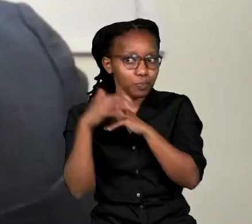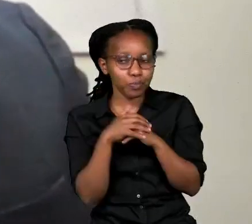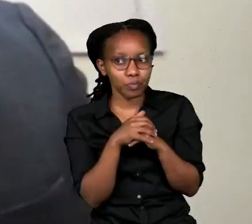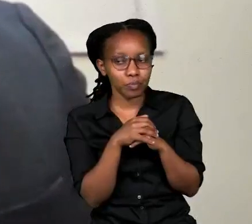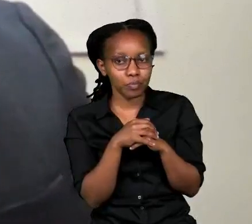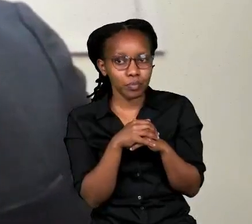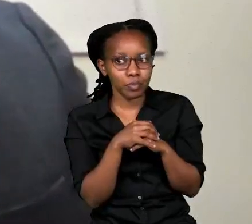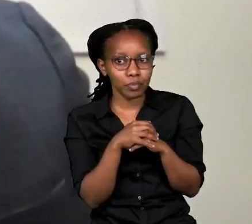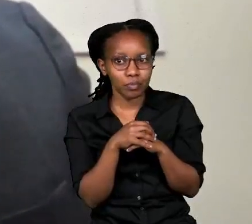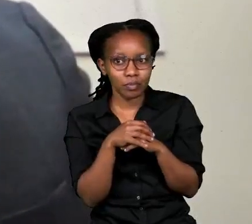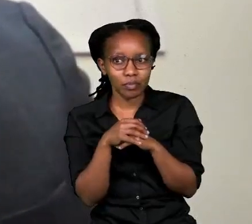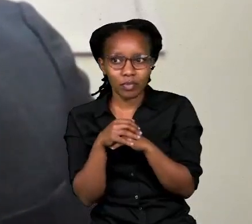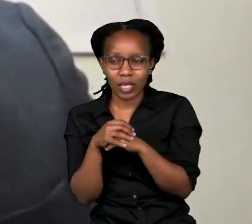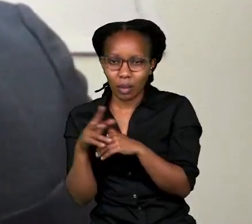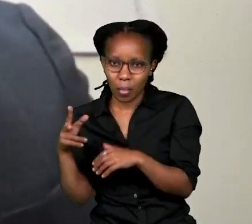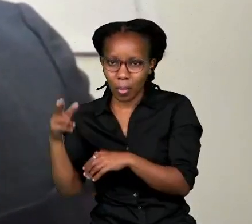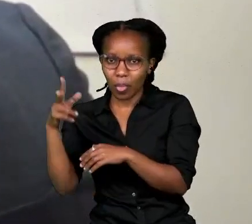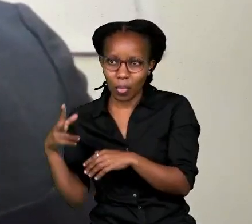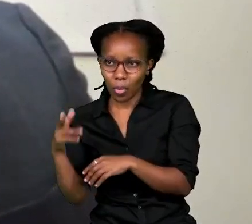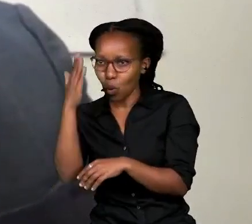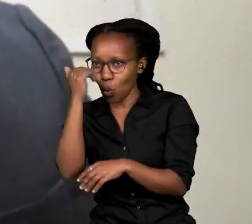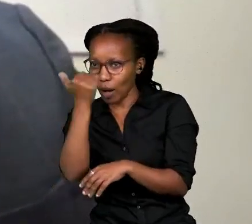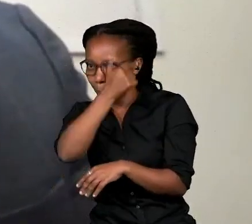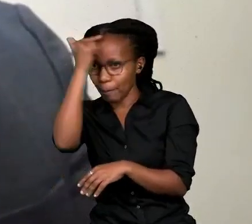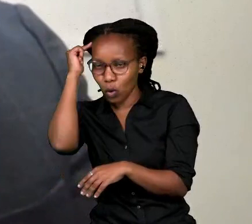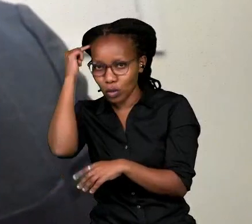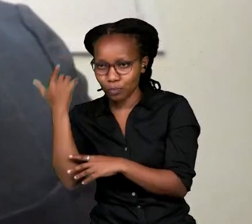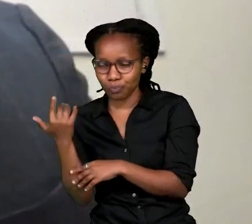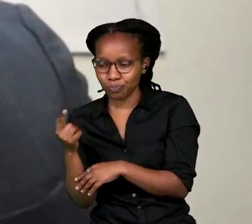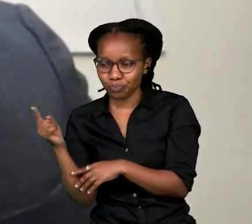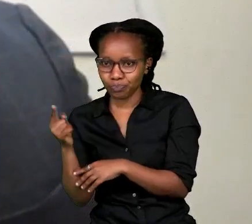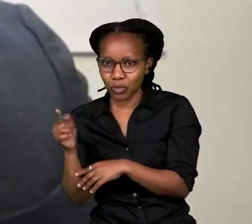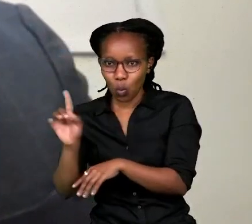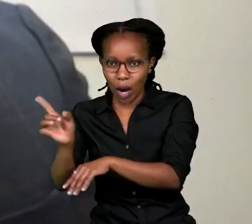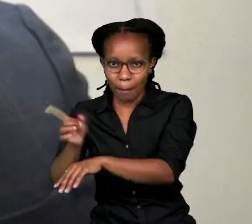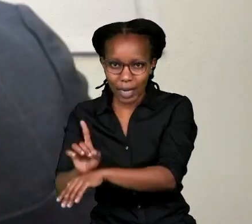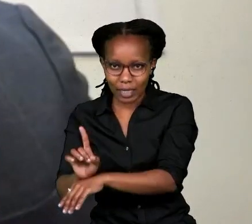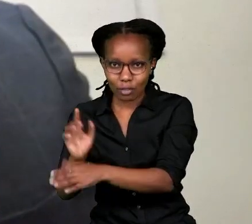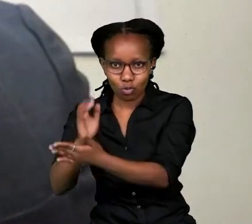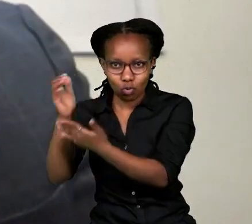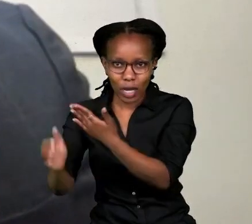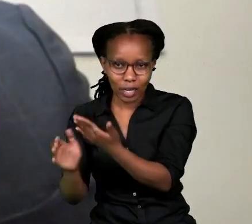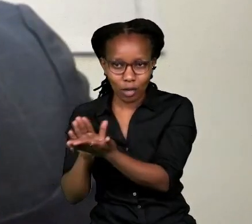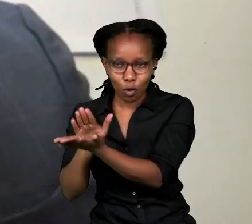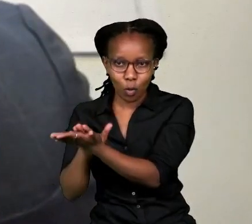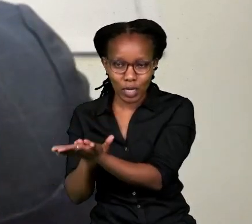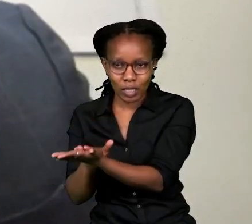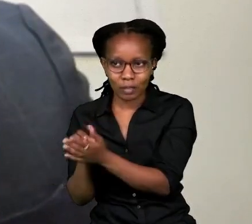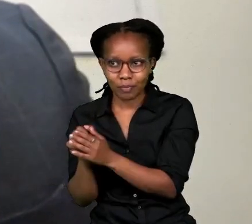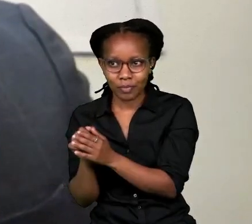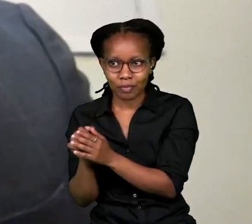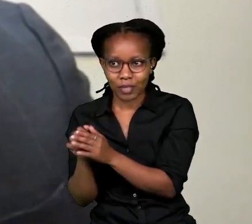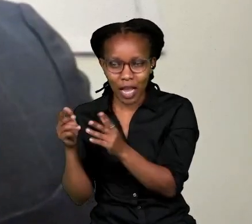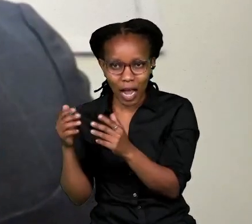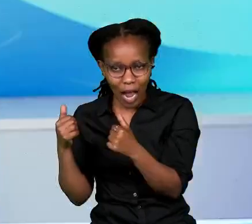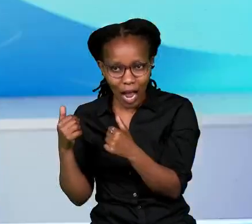that... Allow me to cut you short because I want to give these people, these great people, at least a minute for them to just say kwaheri. Allow me